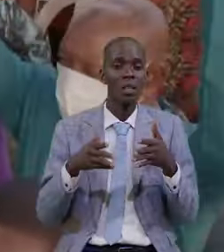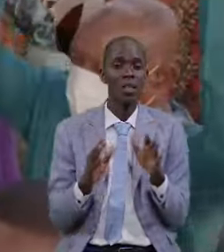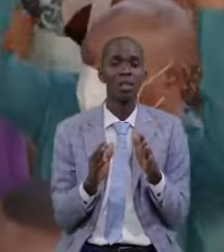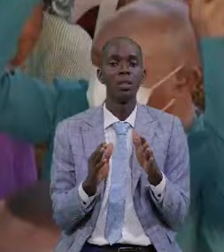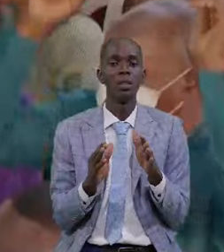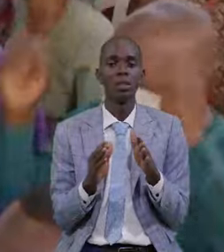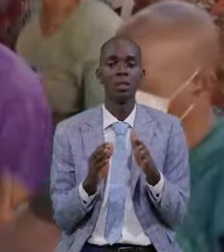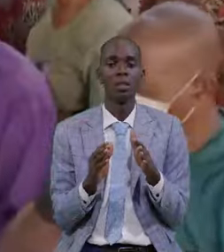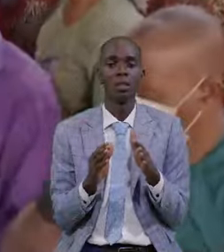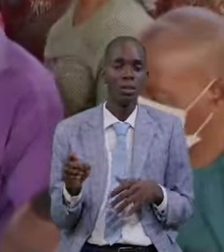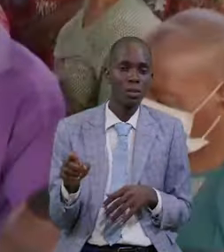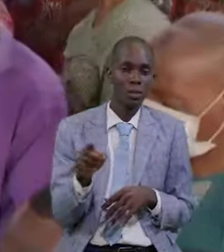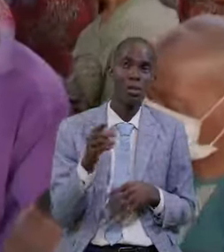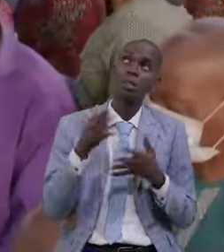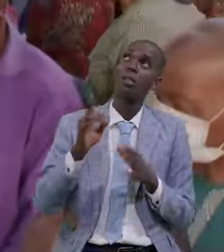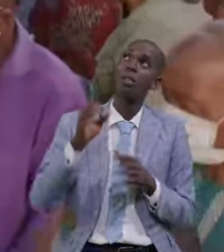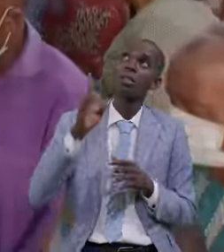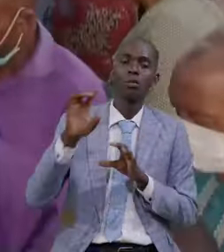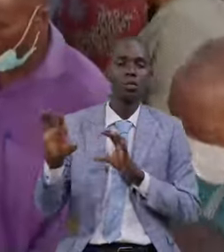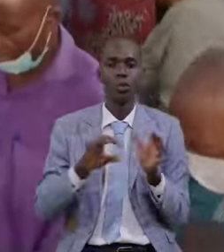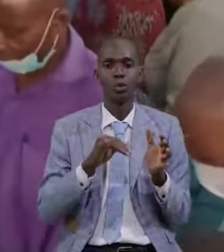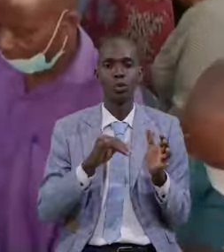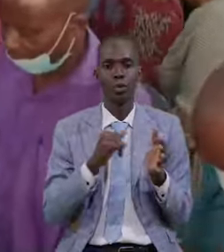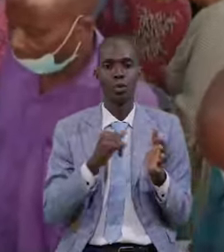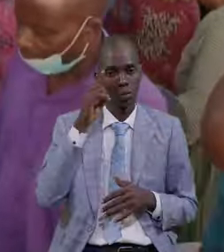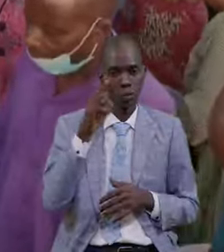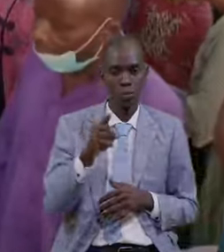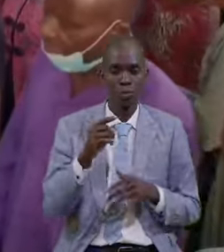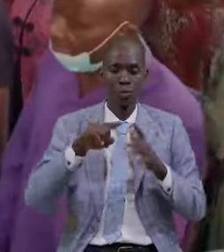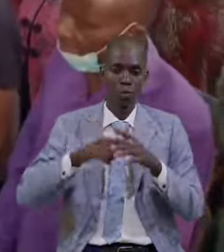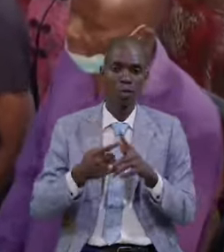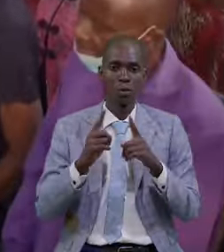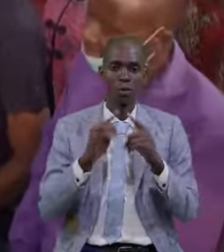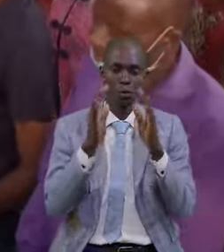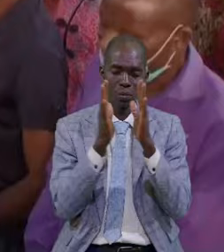him do it. Open your mouth and pray.